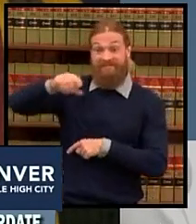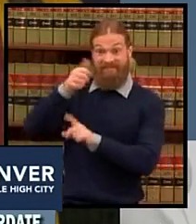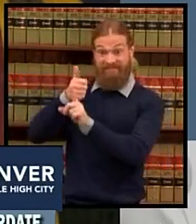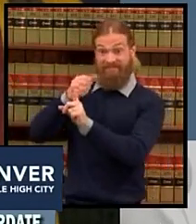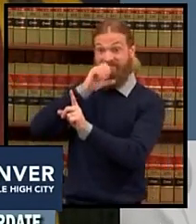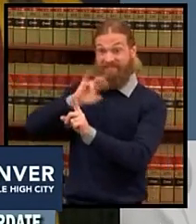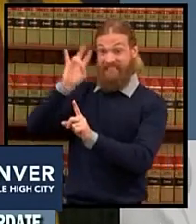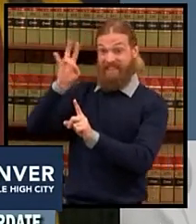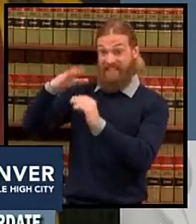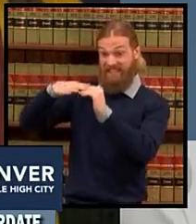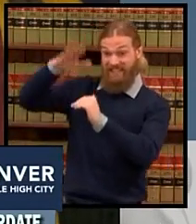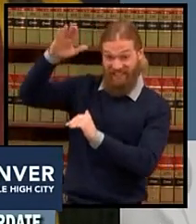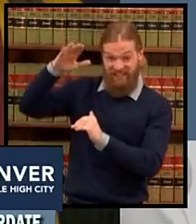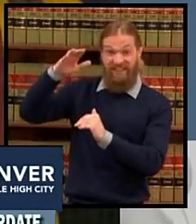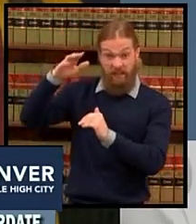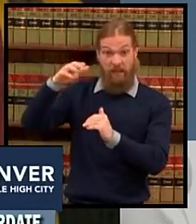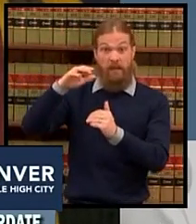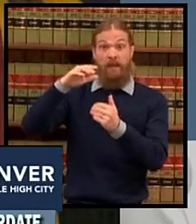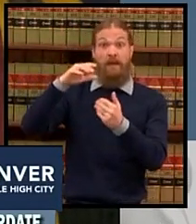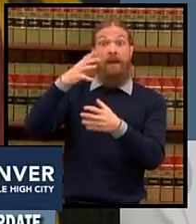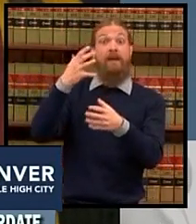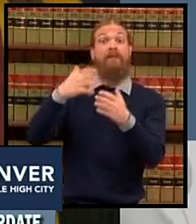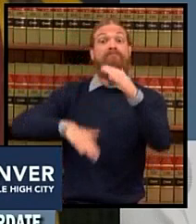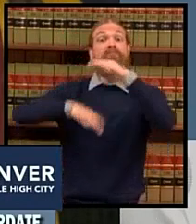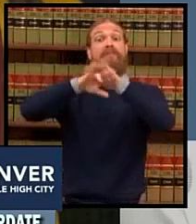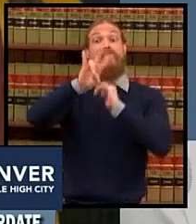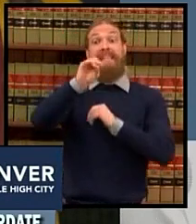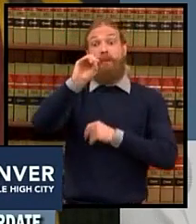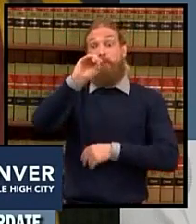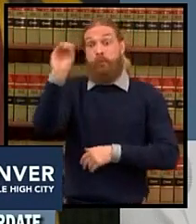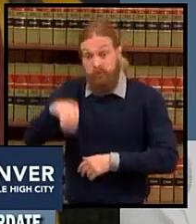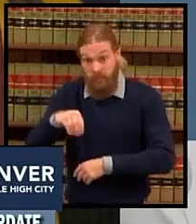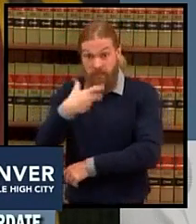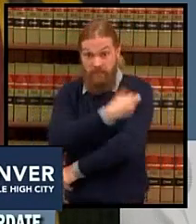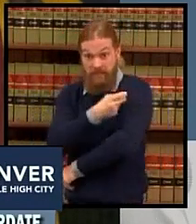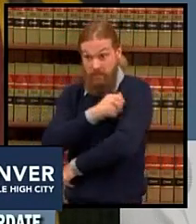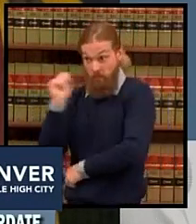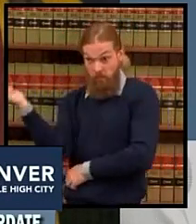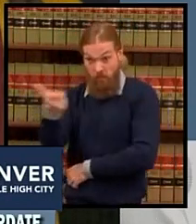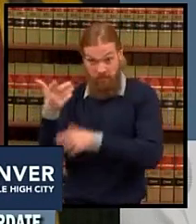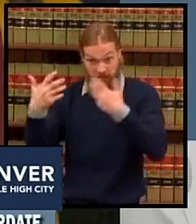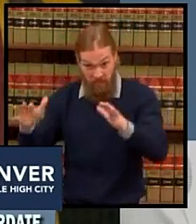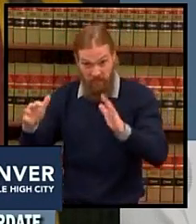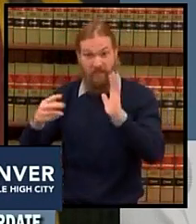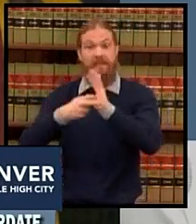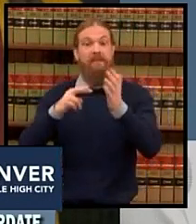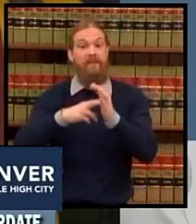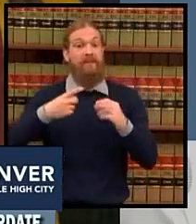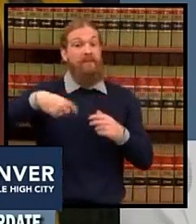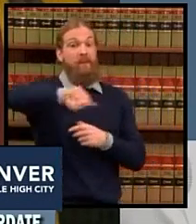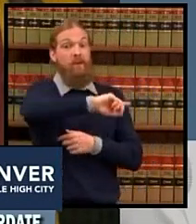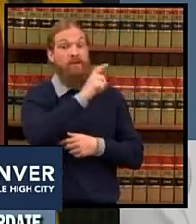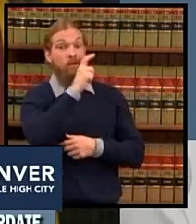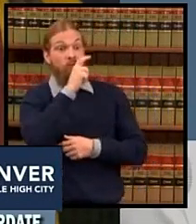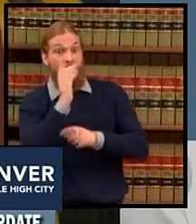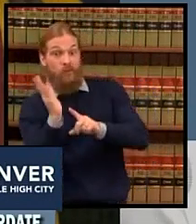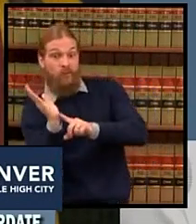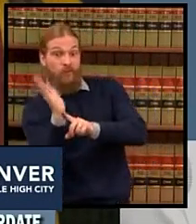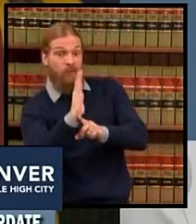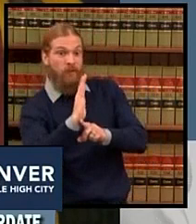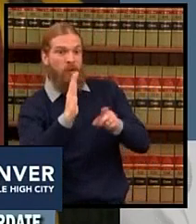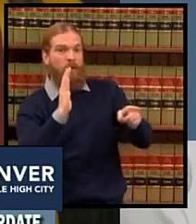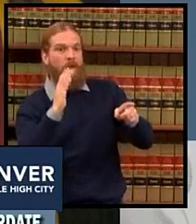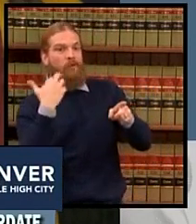few weeks, your business will be among the first to open with level blue capacity. And to me, that is